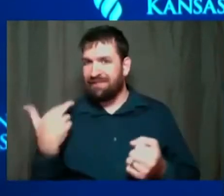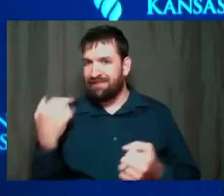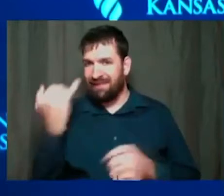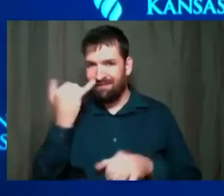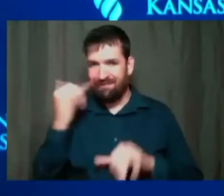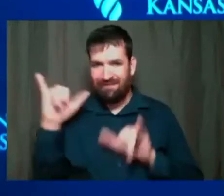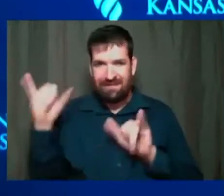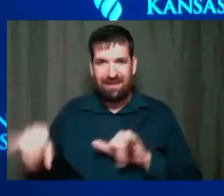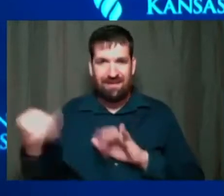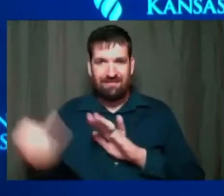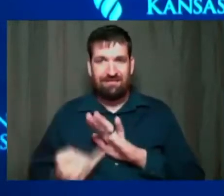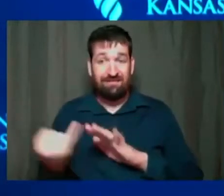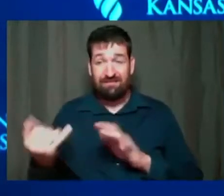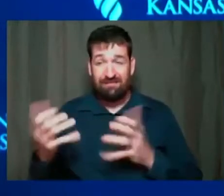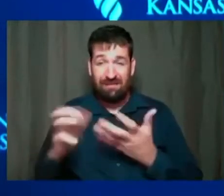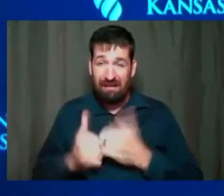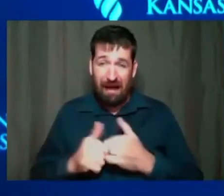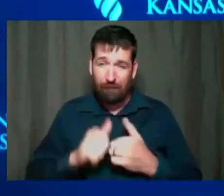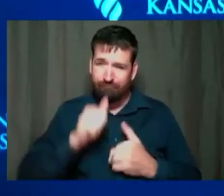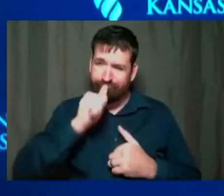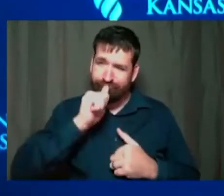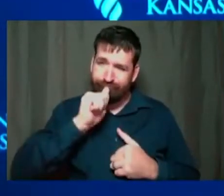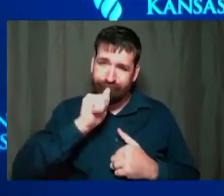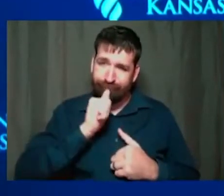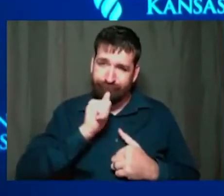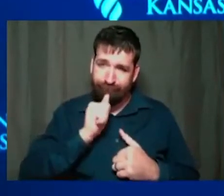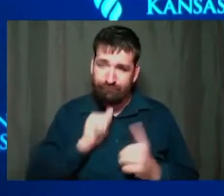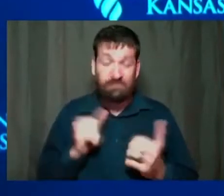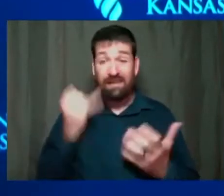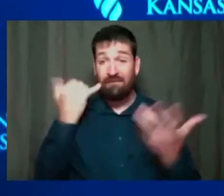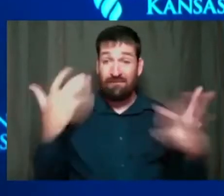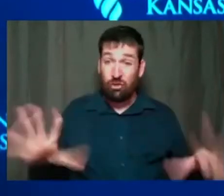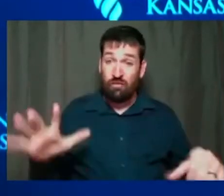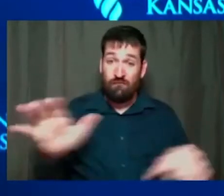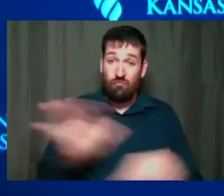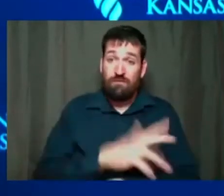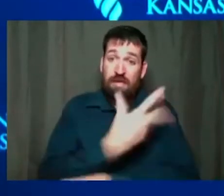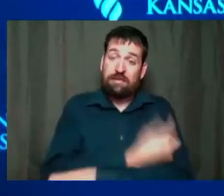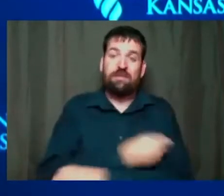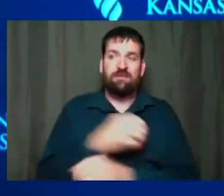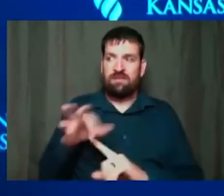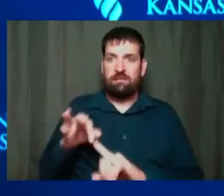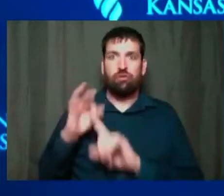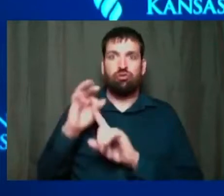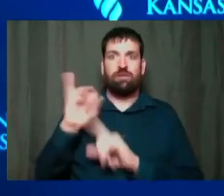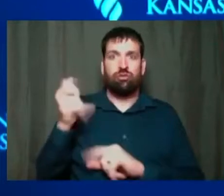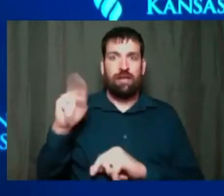be? And I think, again, if you've been fully vaccinated, especially in January when the Pfizer pills come out,